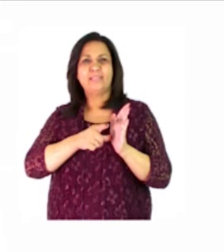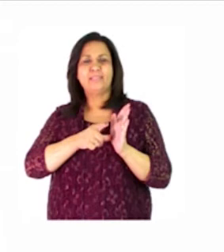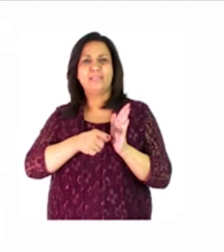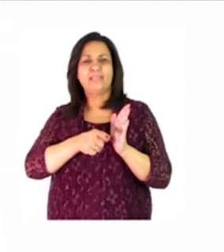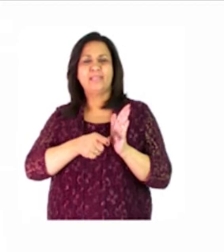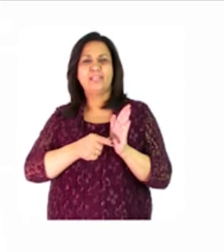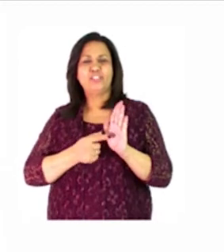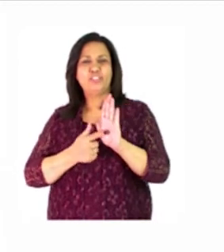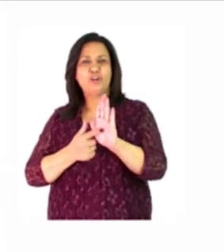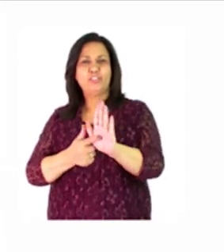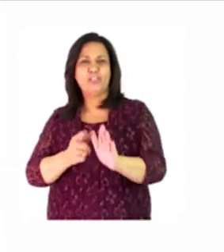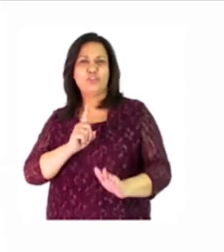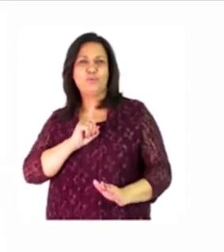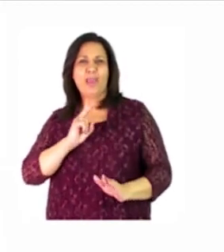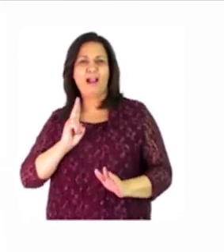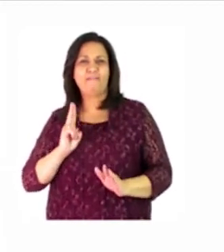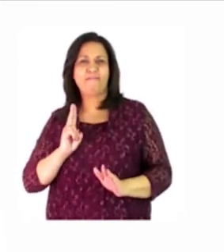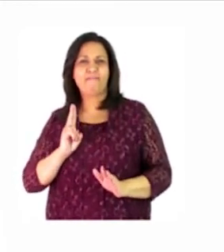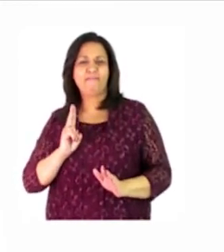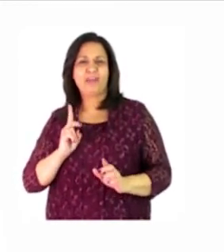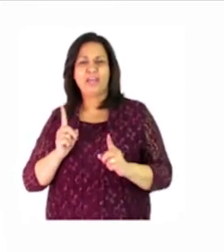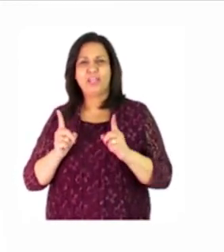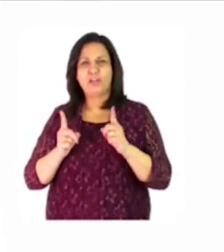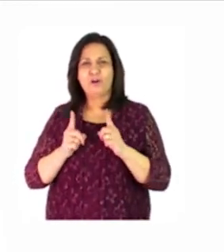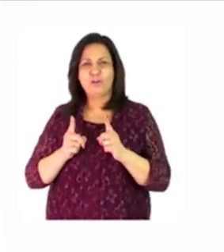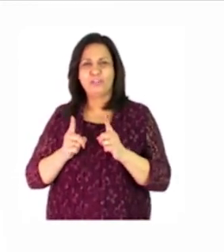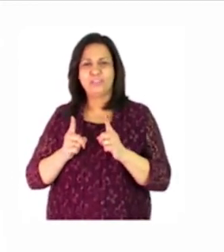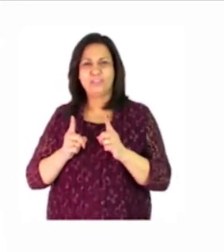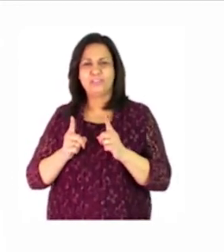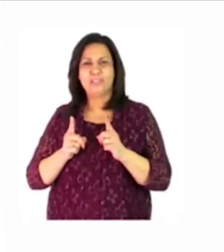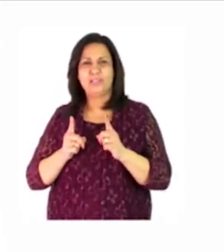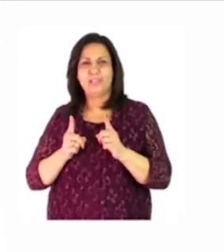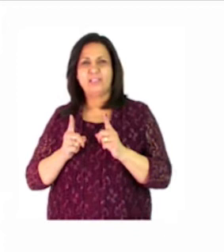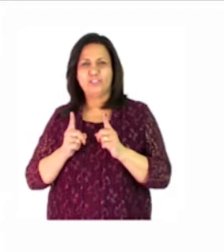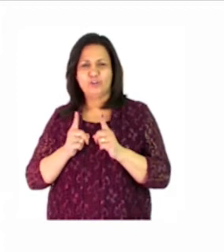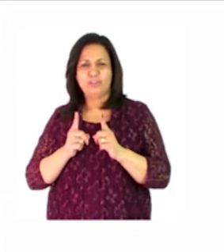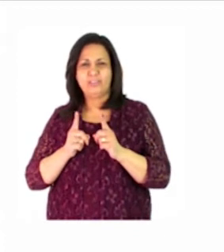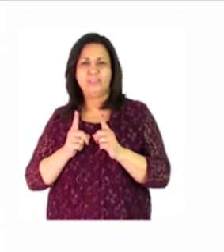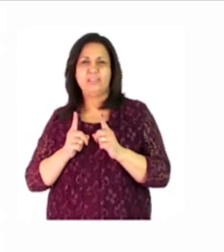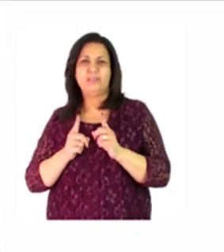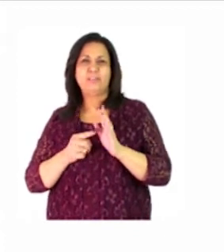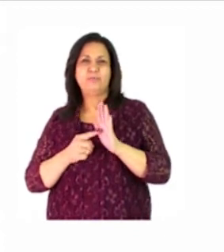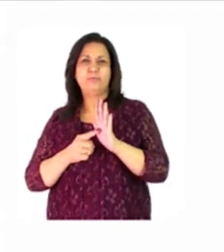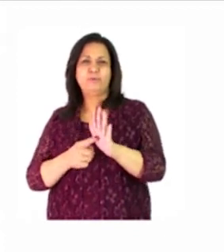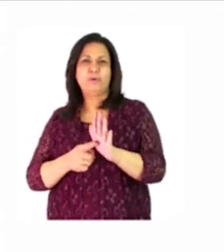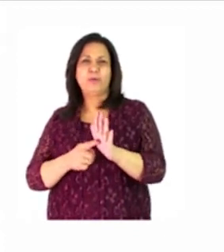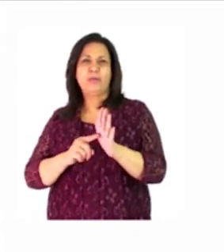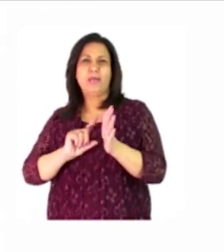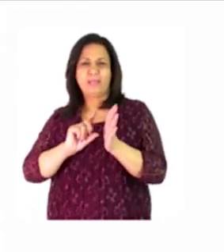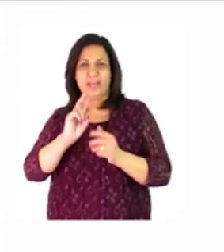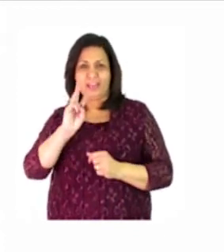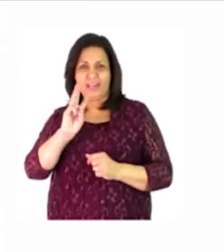pointing at 12, and the hour hand, which is the shorter hand, is pointing at